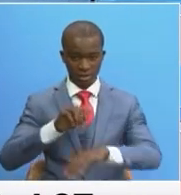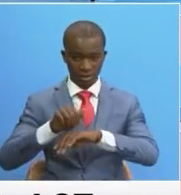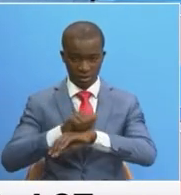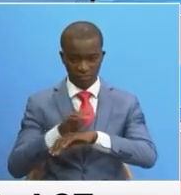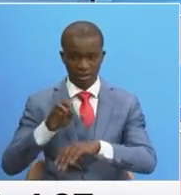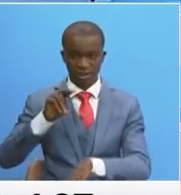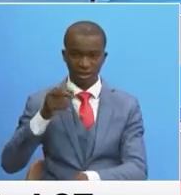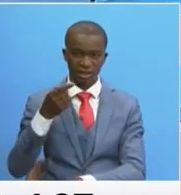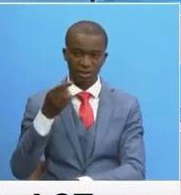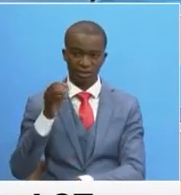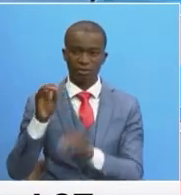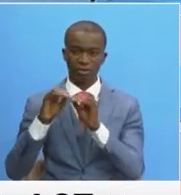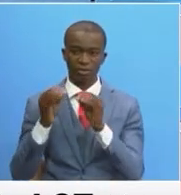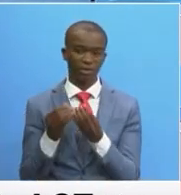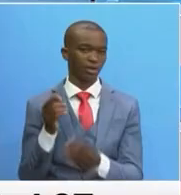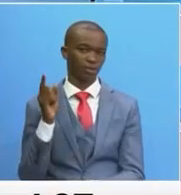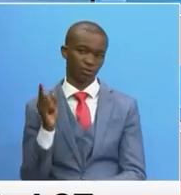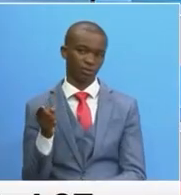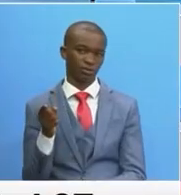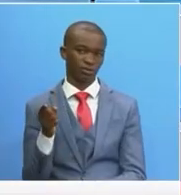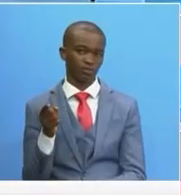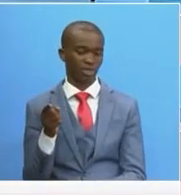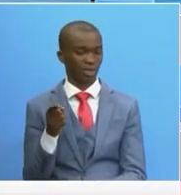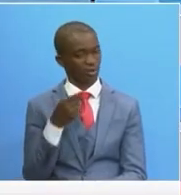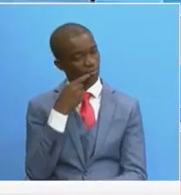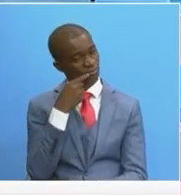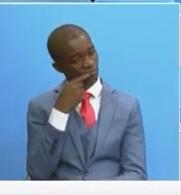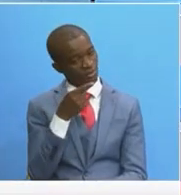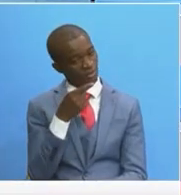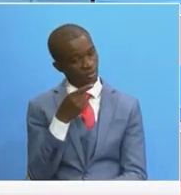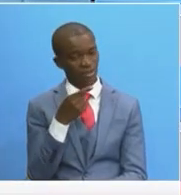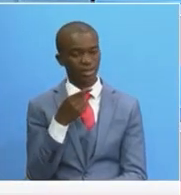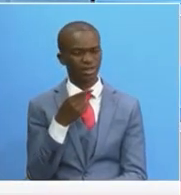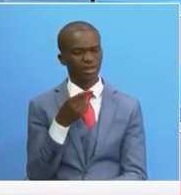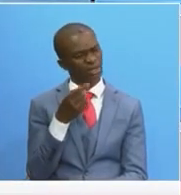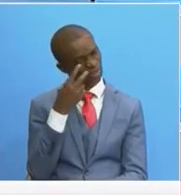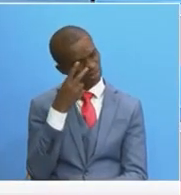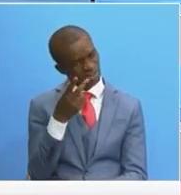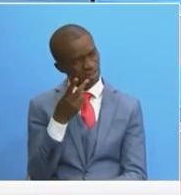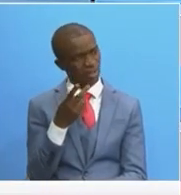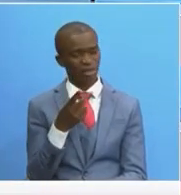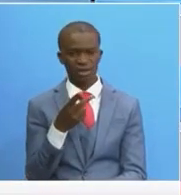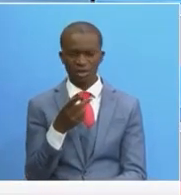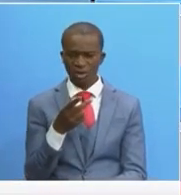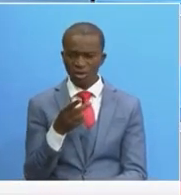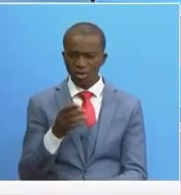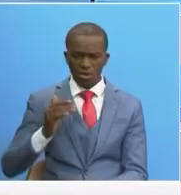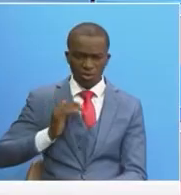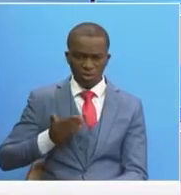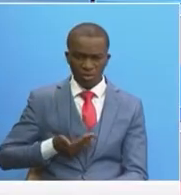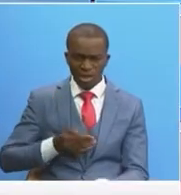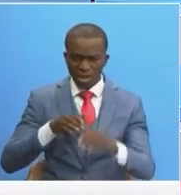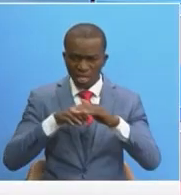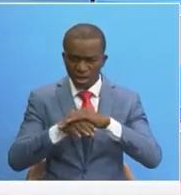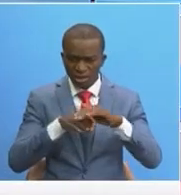non-governmental organization, has noted an improvement in women accessing documentation for land ownership in